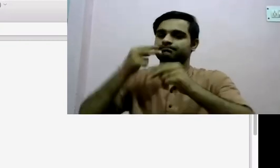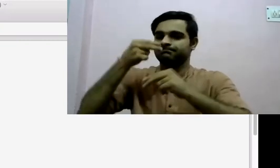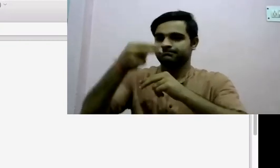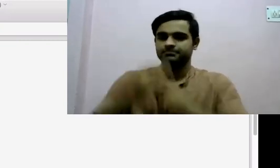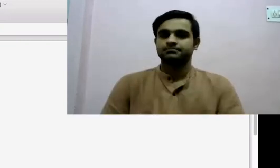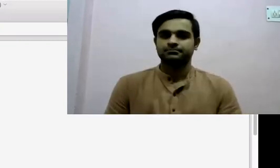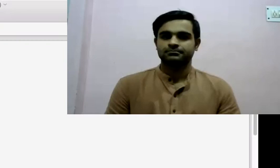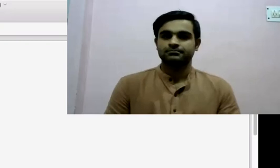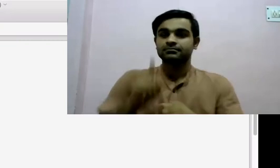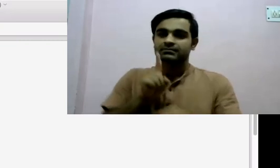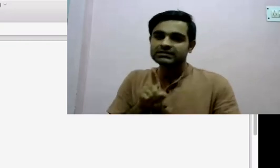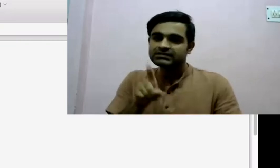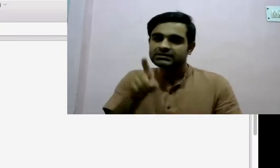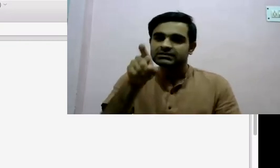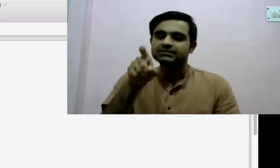Virus,